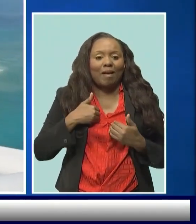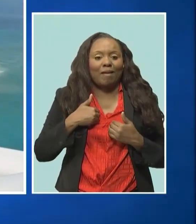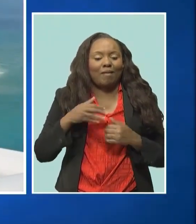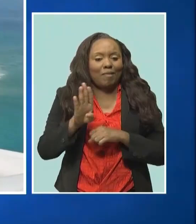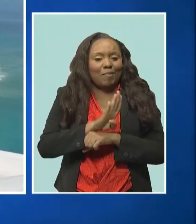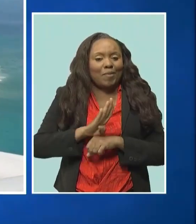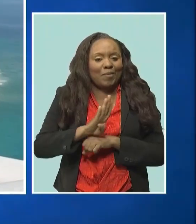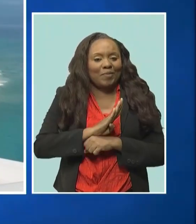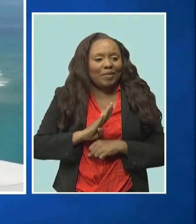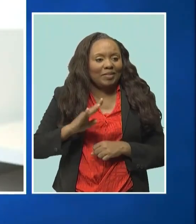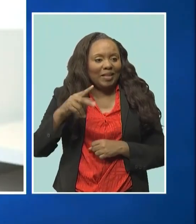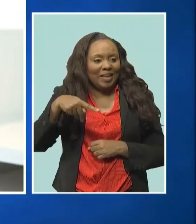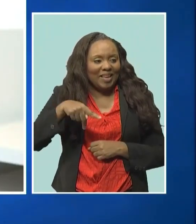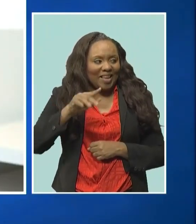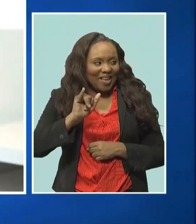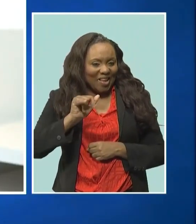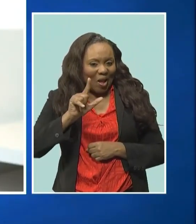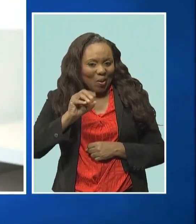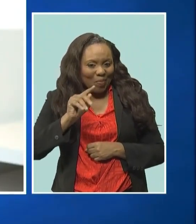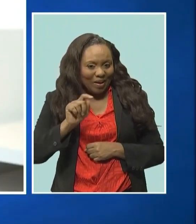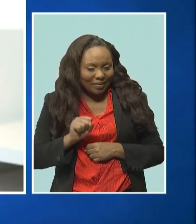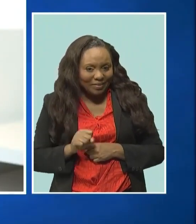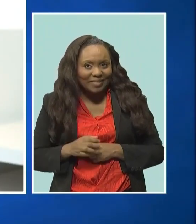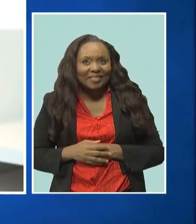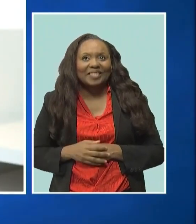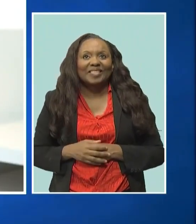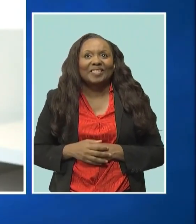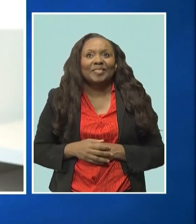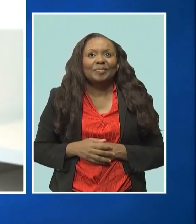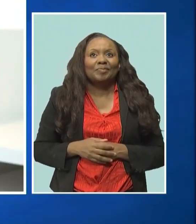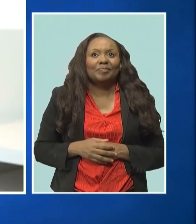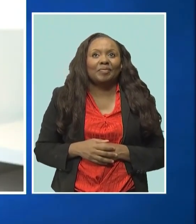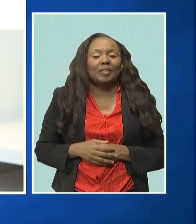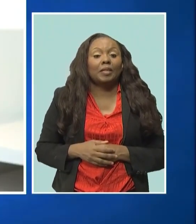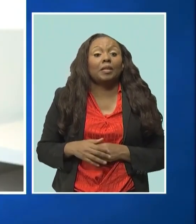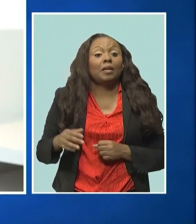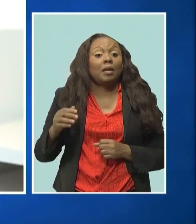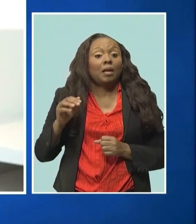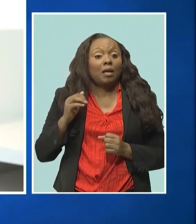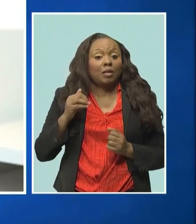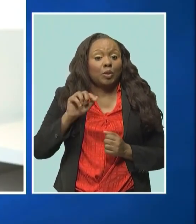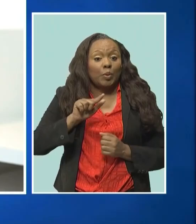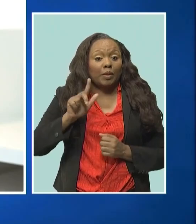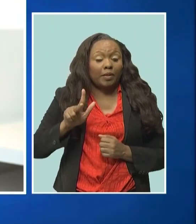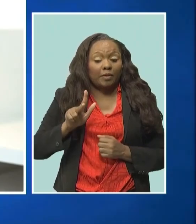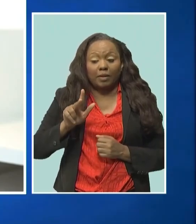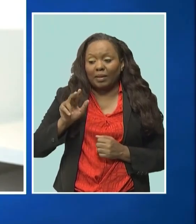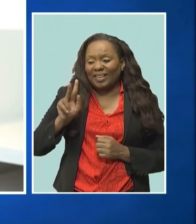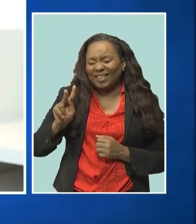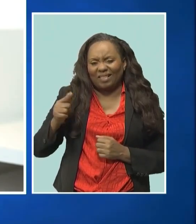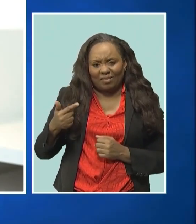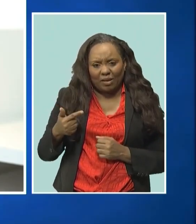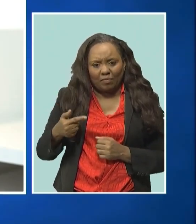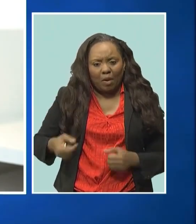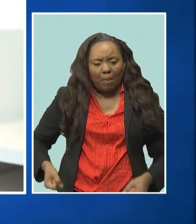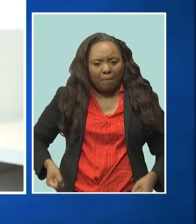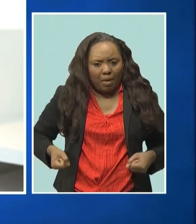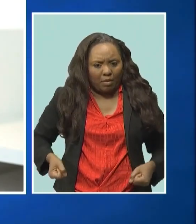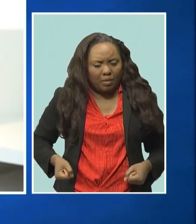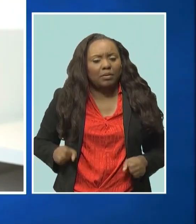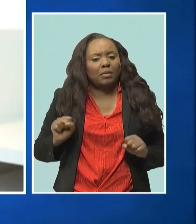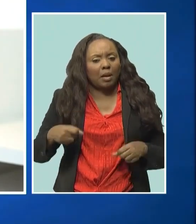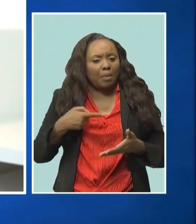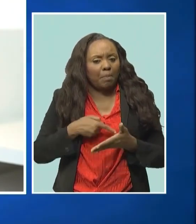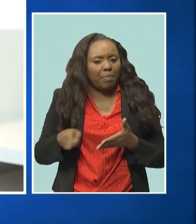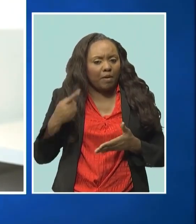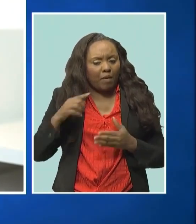another benefit is that you'll be able to take 23 kilograms of baggage with you, and if you want to, you can purchase additional baggage. So